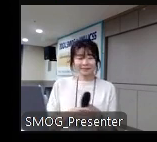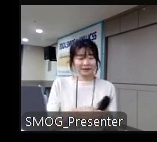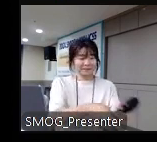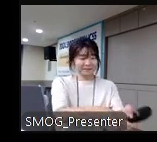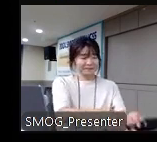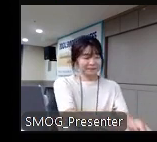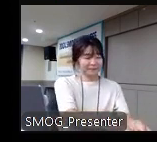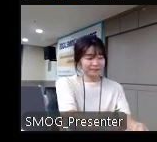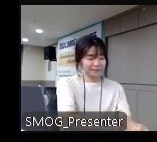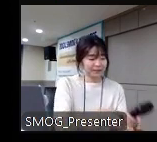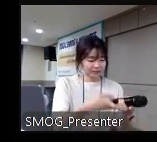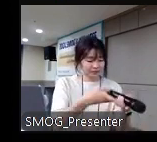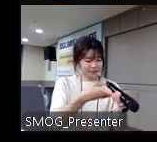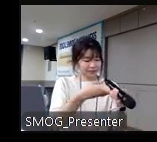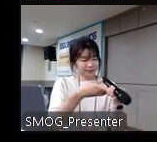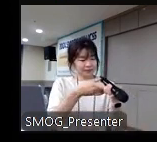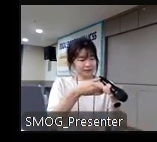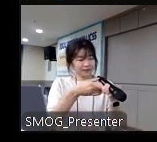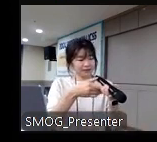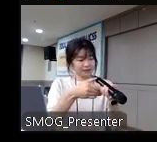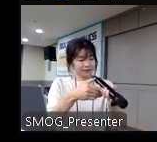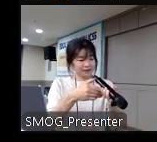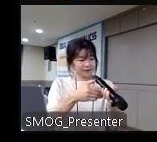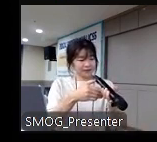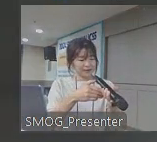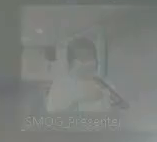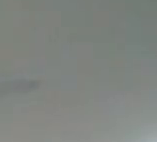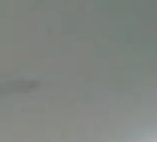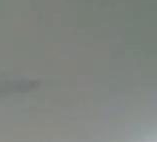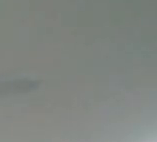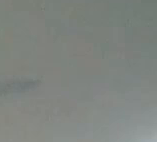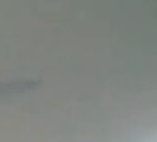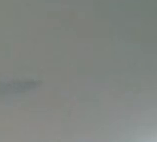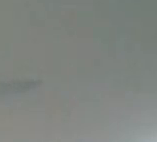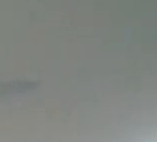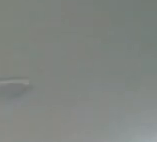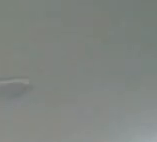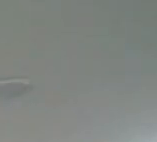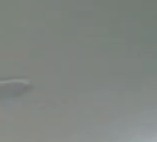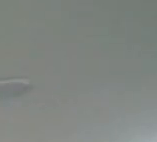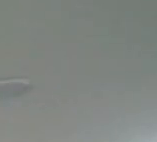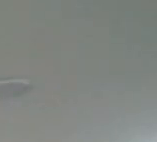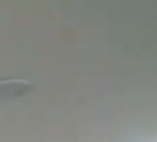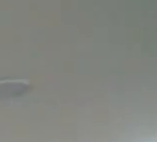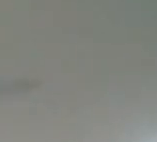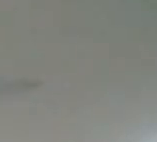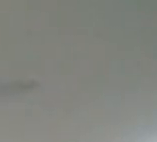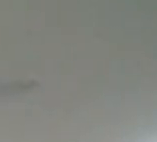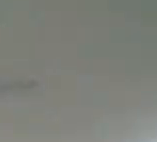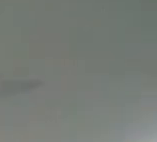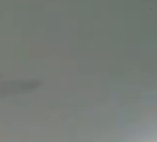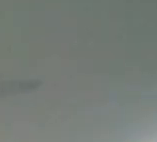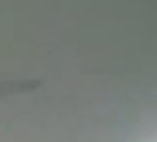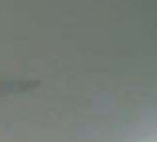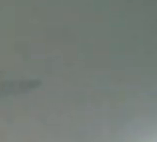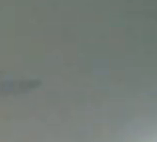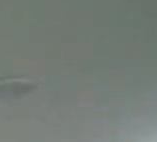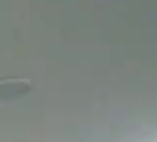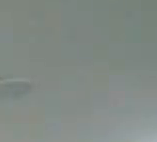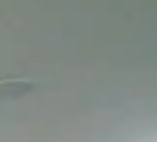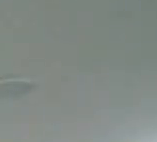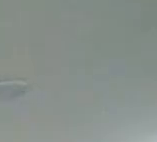session, and yeah, it's time to go to and have dinner. And thank you for your wonderful talk. Yeah.